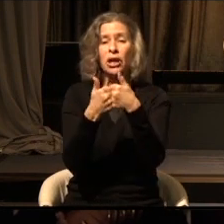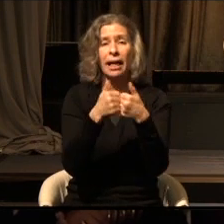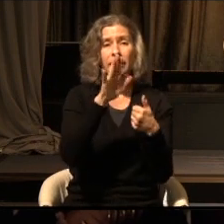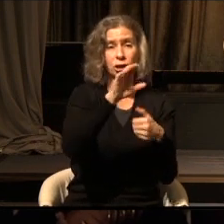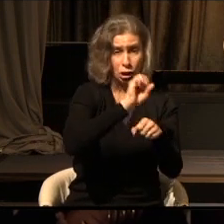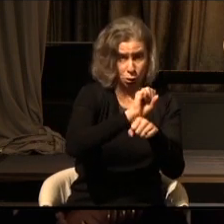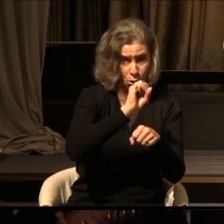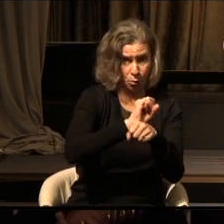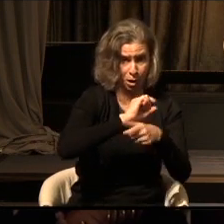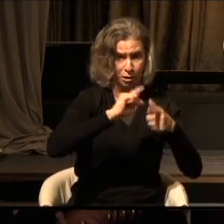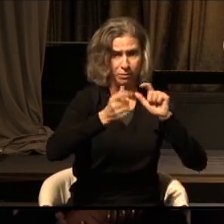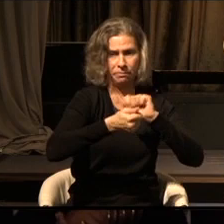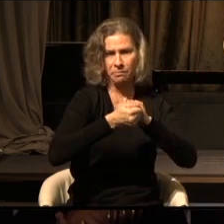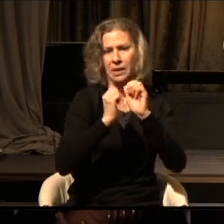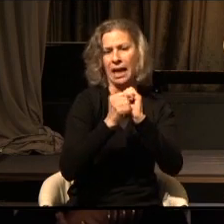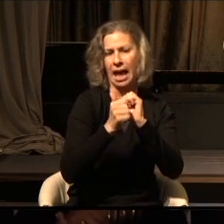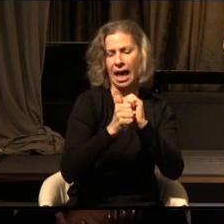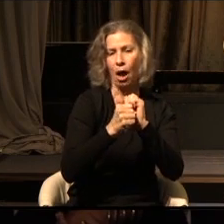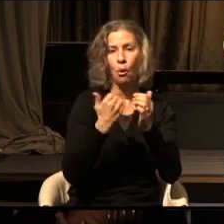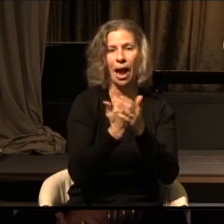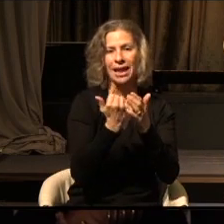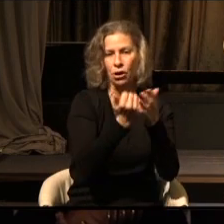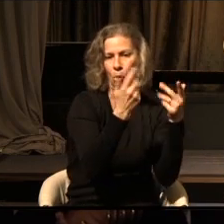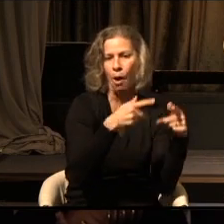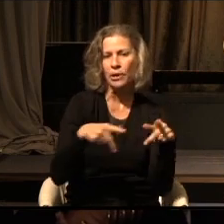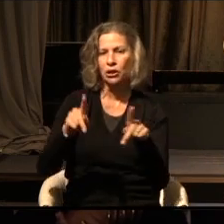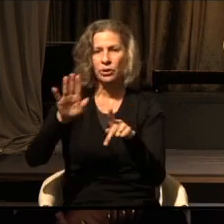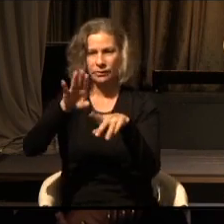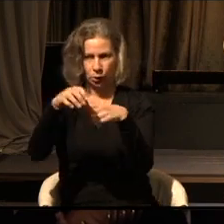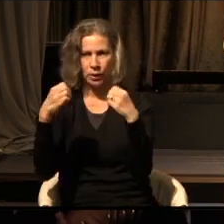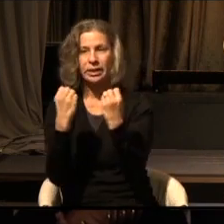work and what doors those might open for you and your organization.